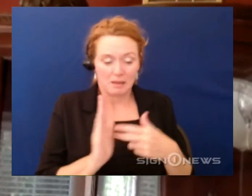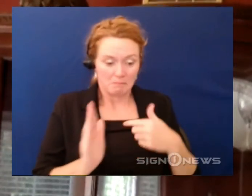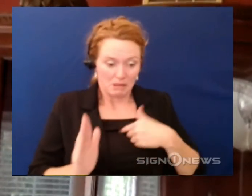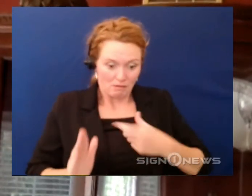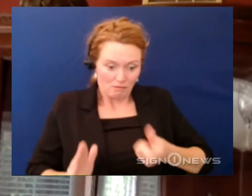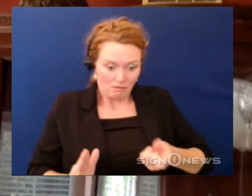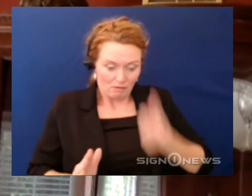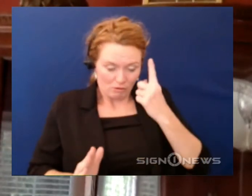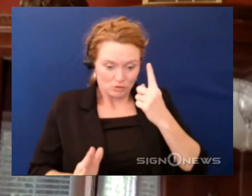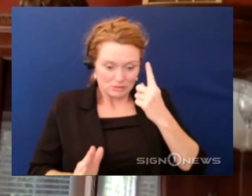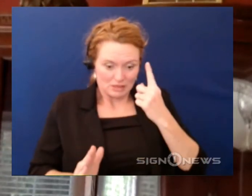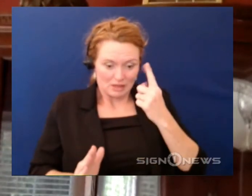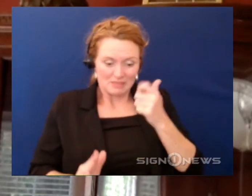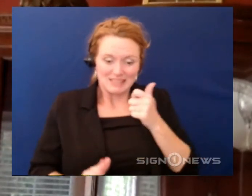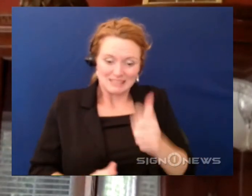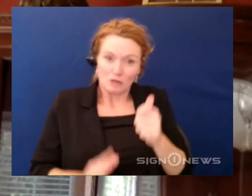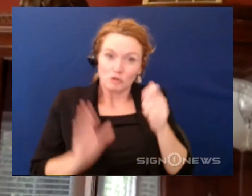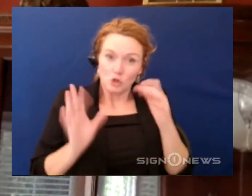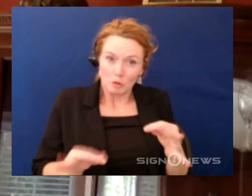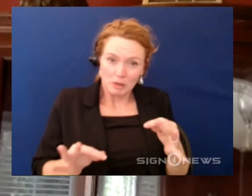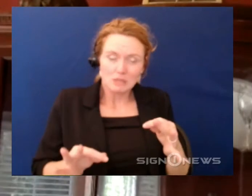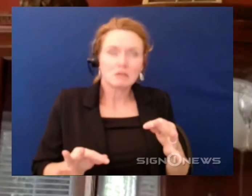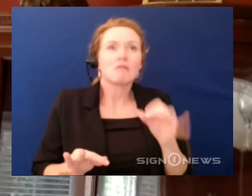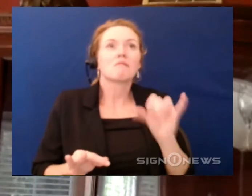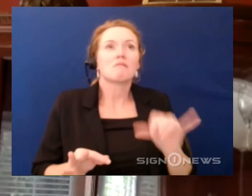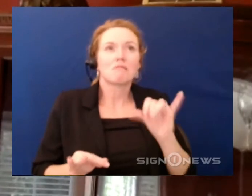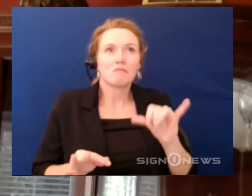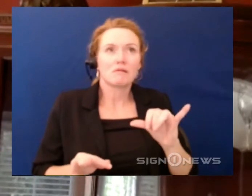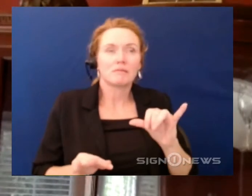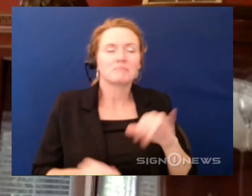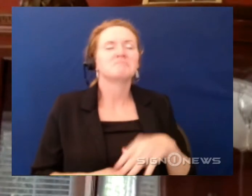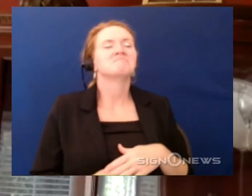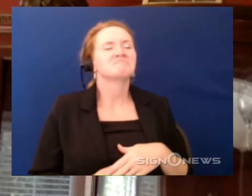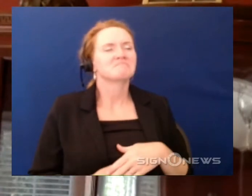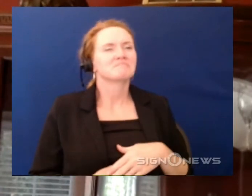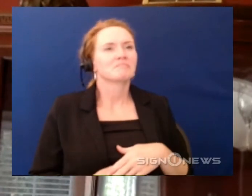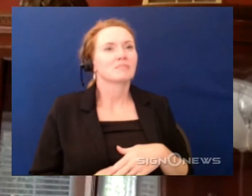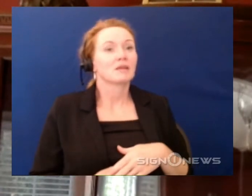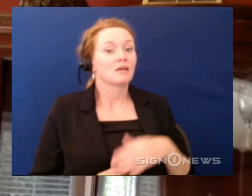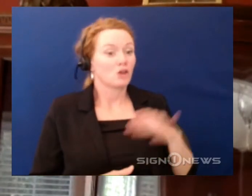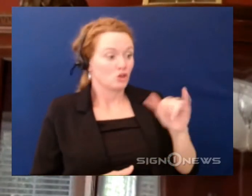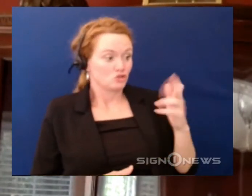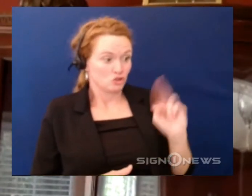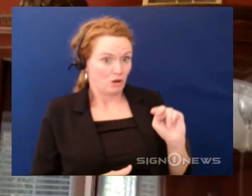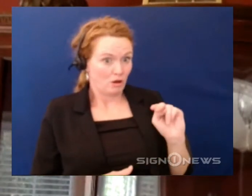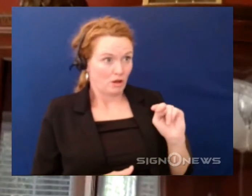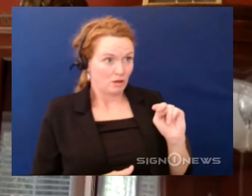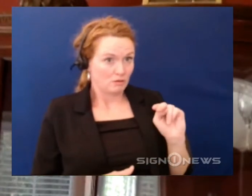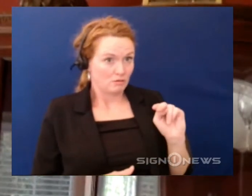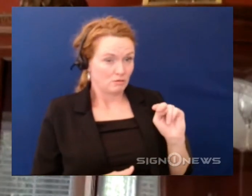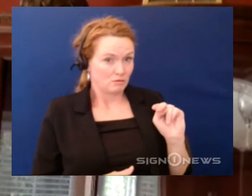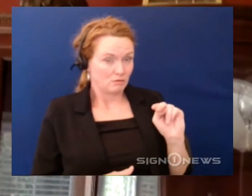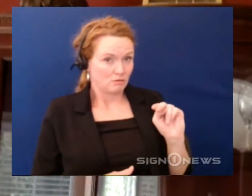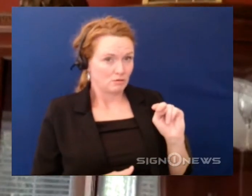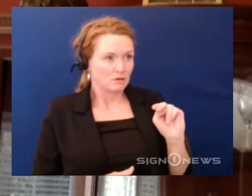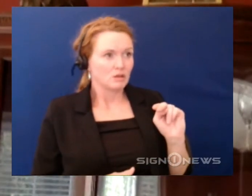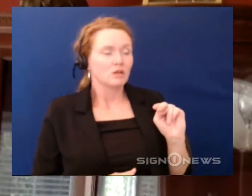understood, so I had John was under guardianship before he could communicate